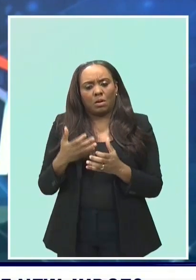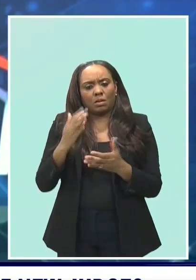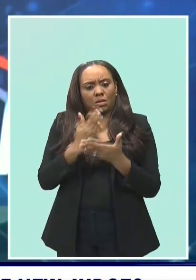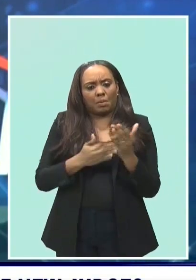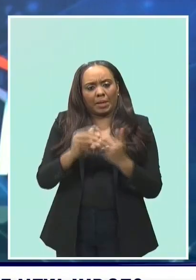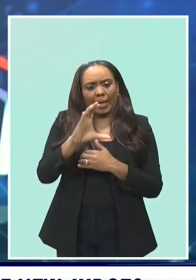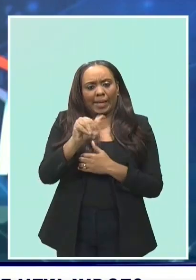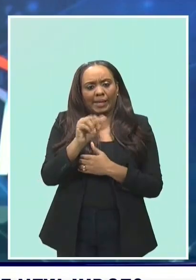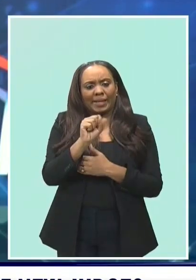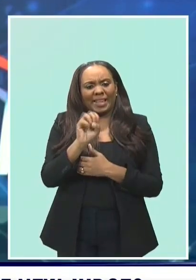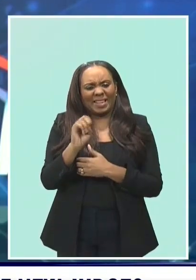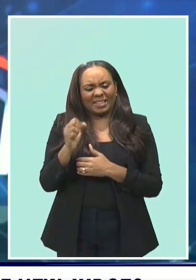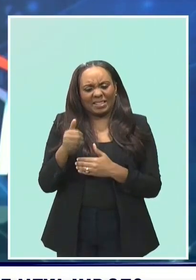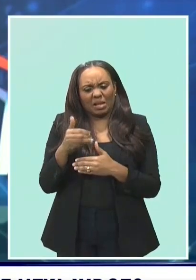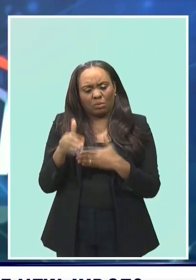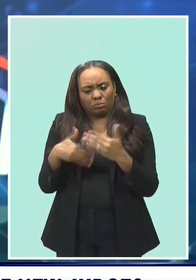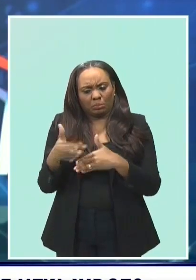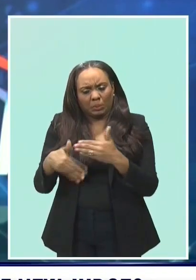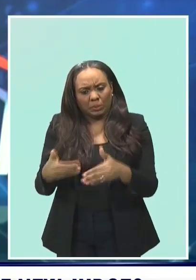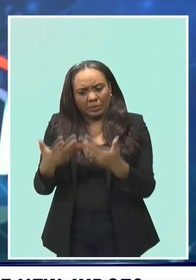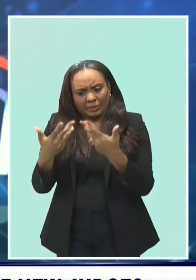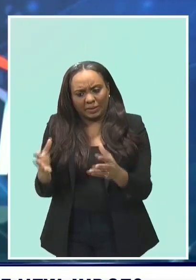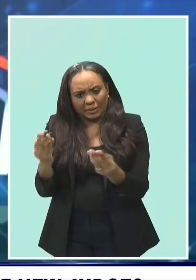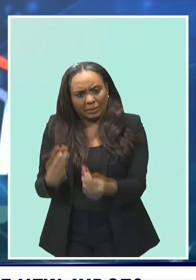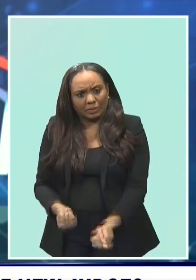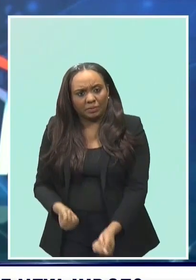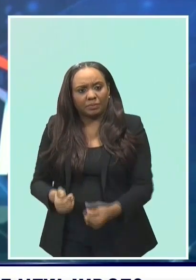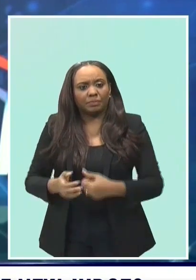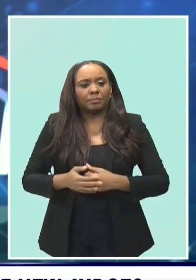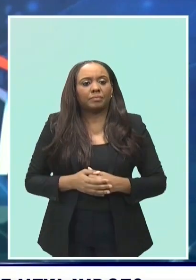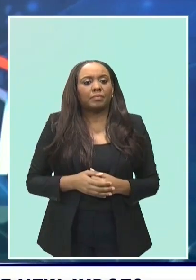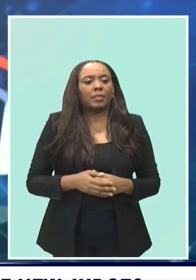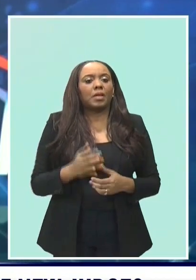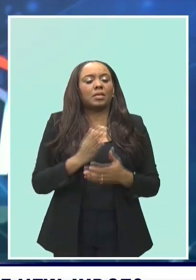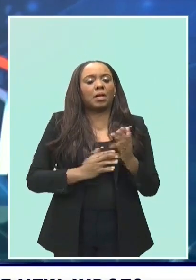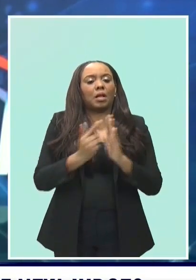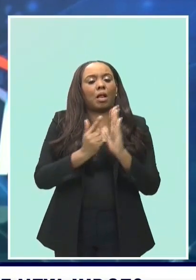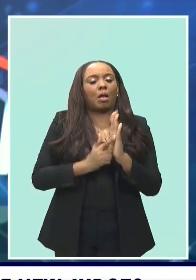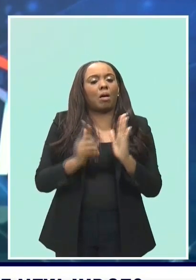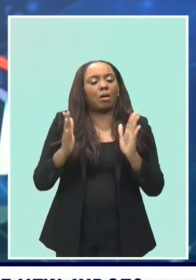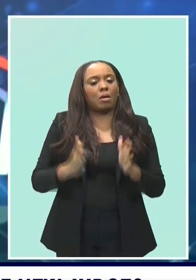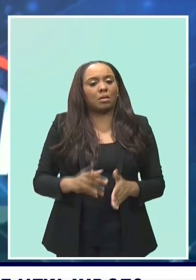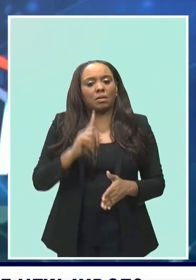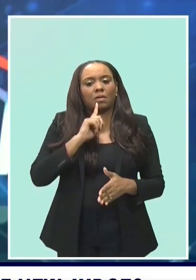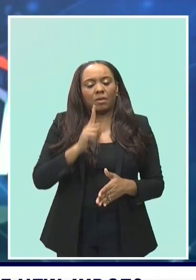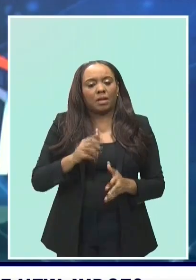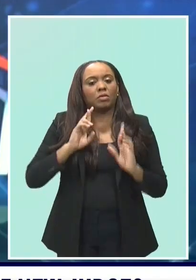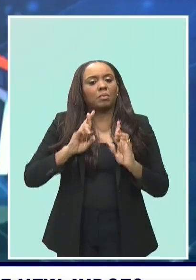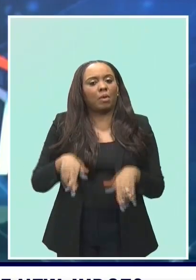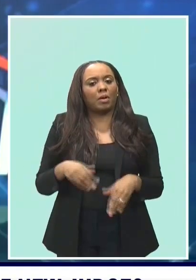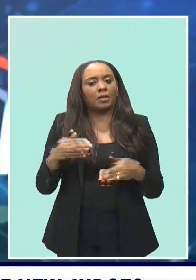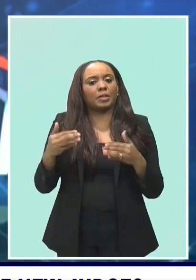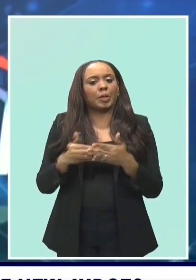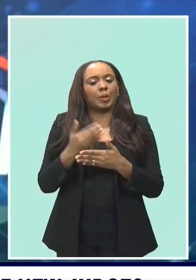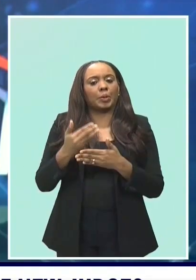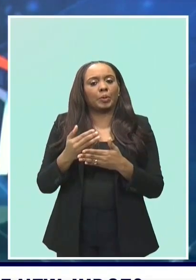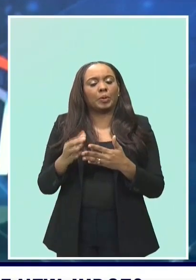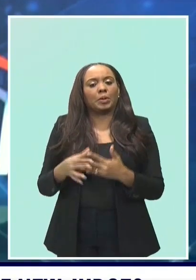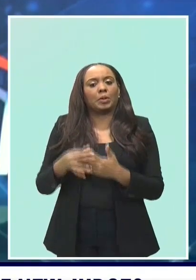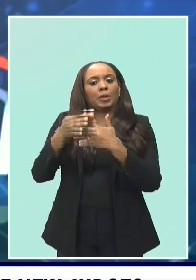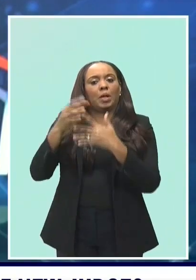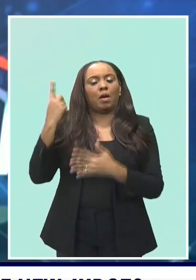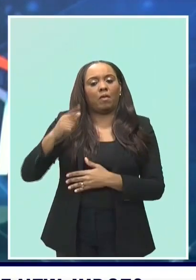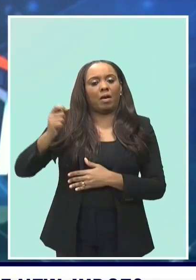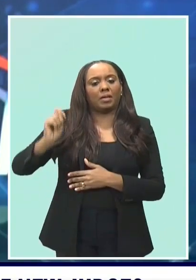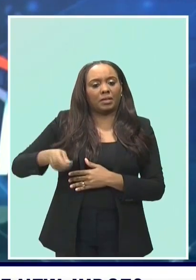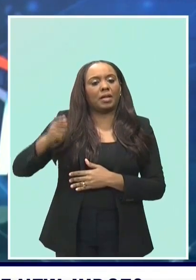The Barbados Bar Association has been reacting to news of the appointments. CBC's Sharika Griffith spoke with the association's president, Rosalind Smith-Miller,